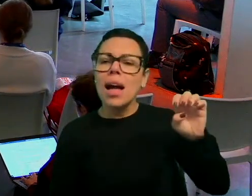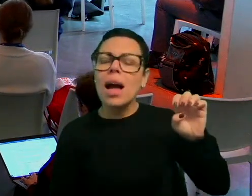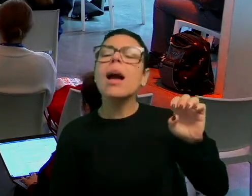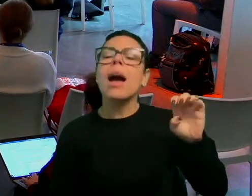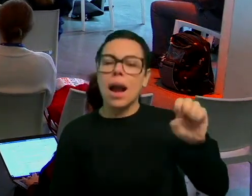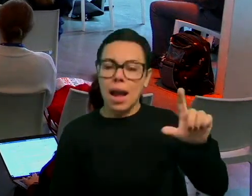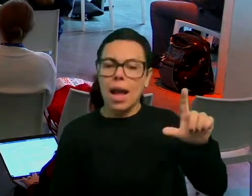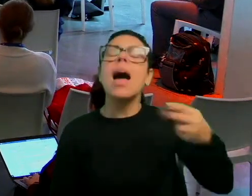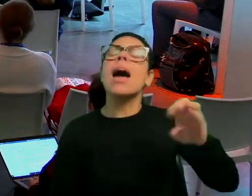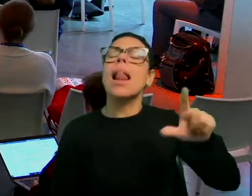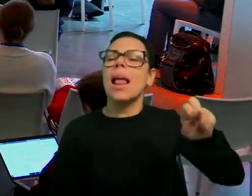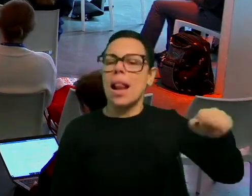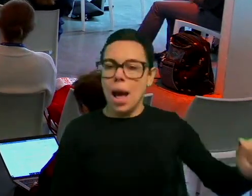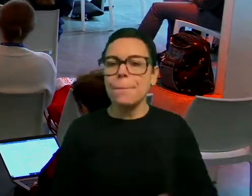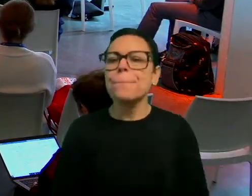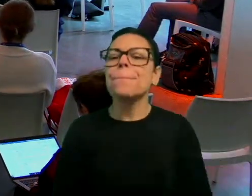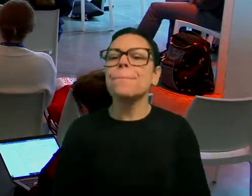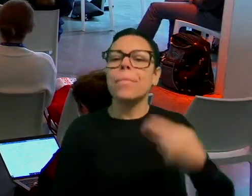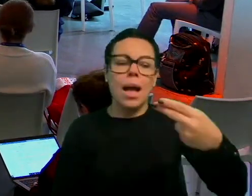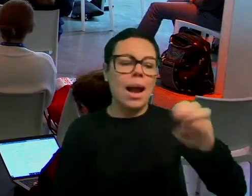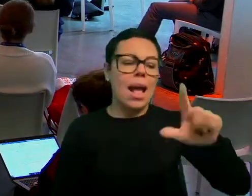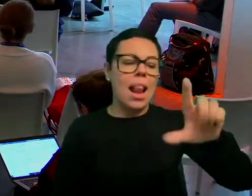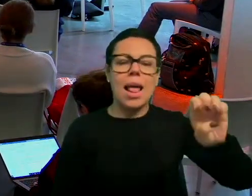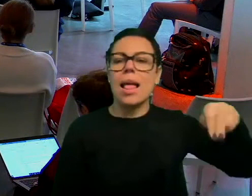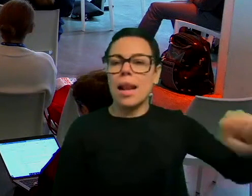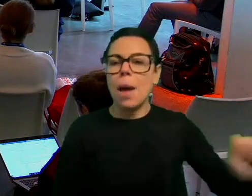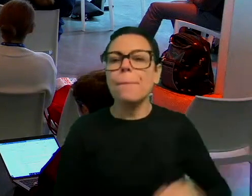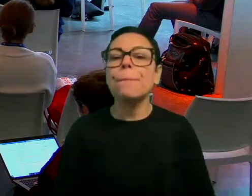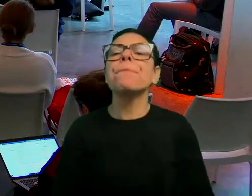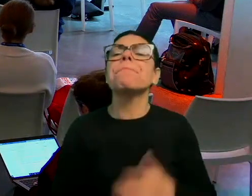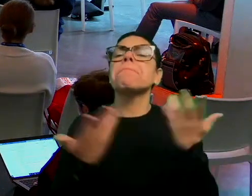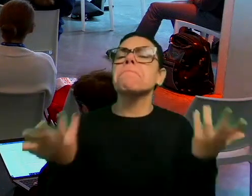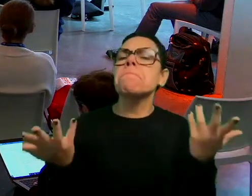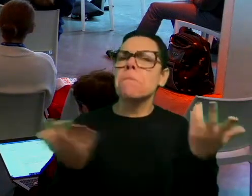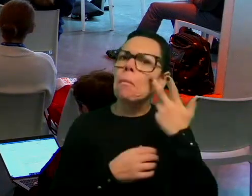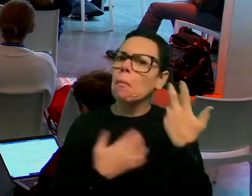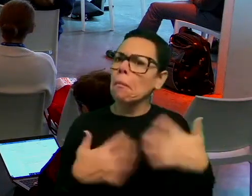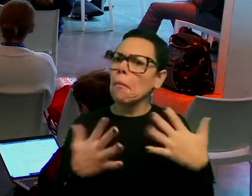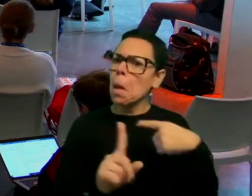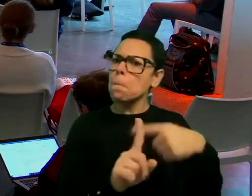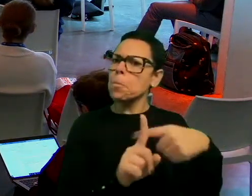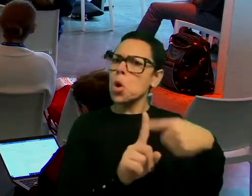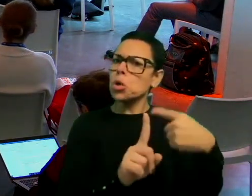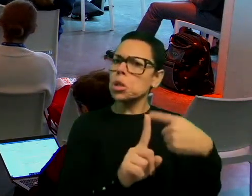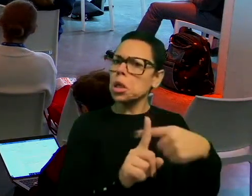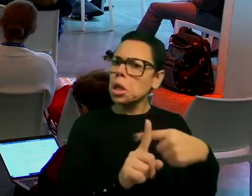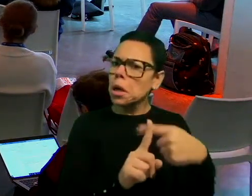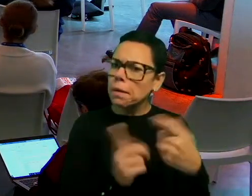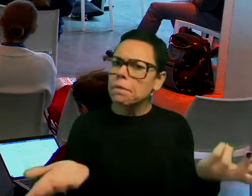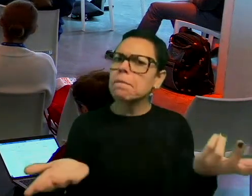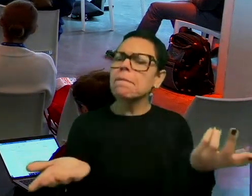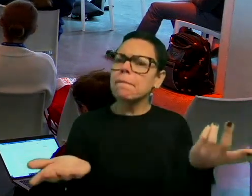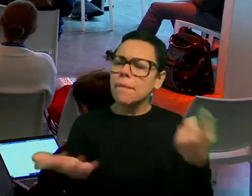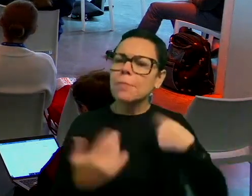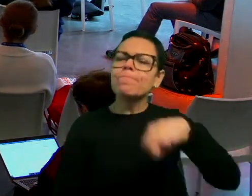We can do it. There are good examples. Exactly. We need a broad package of cultural interventions,